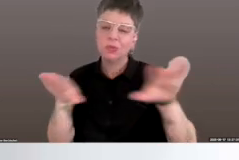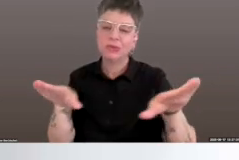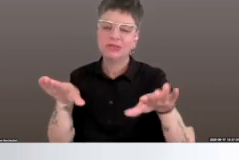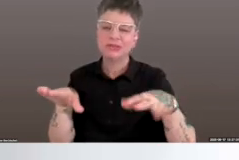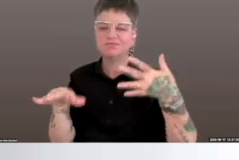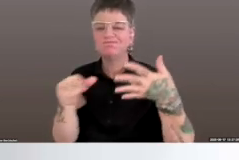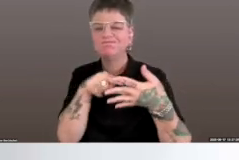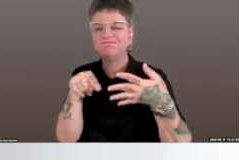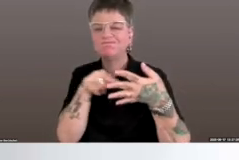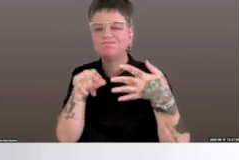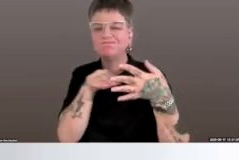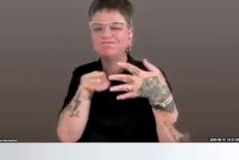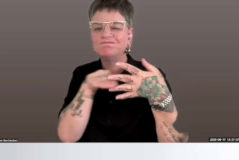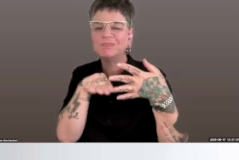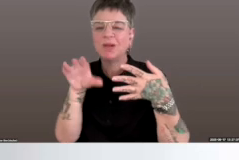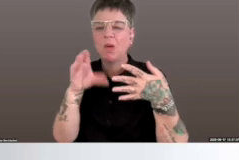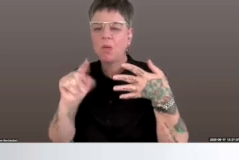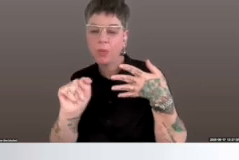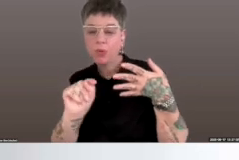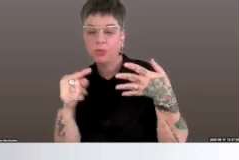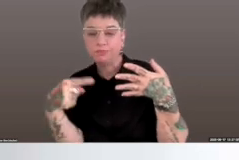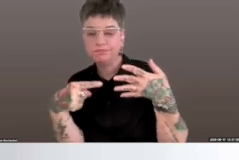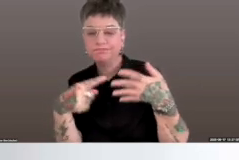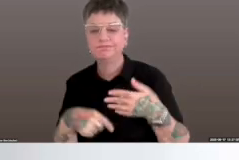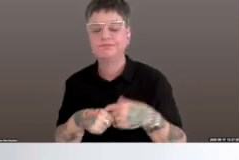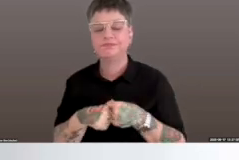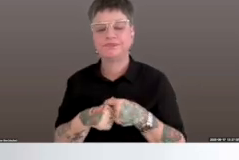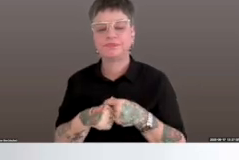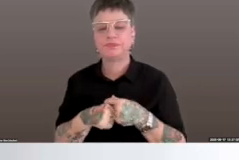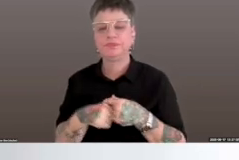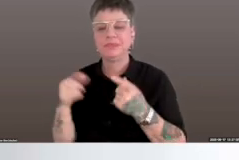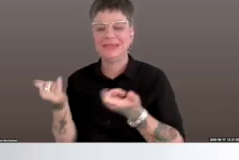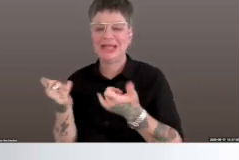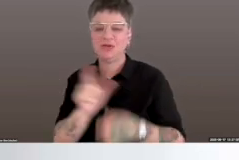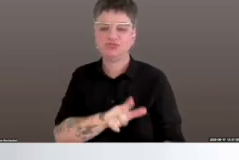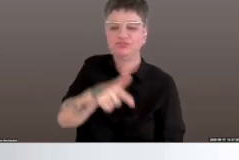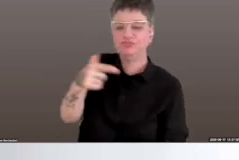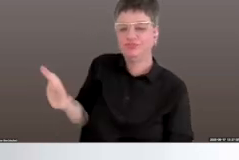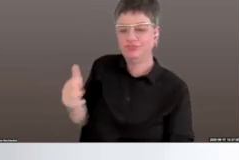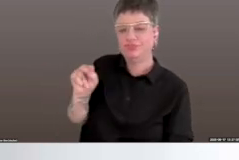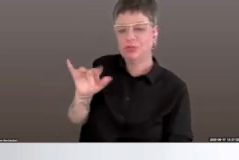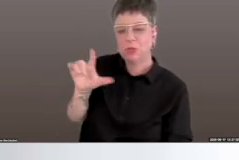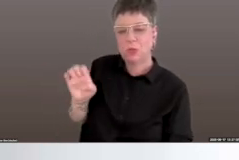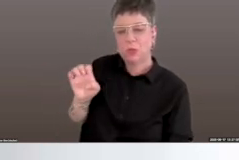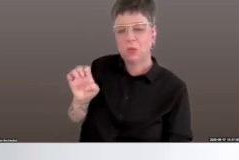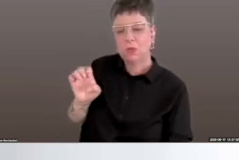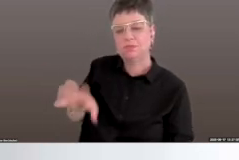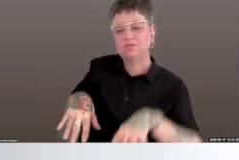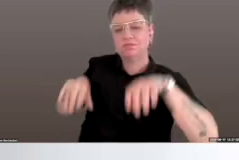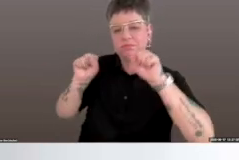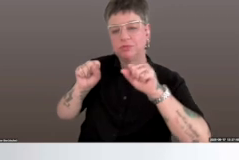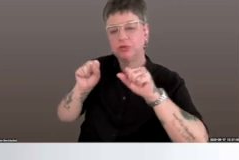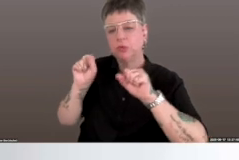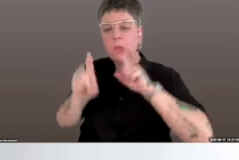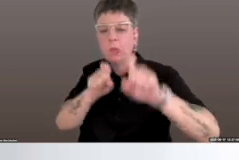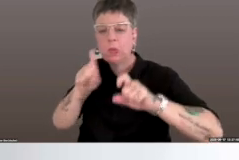mid-October. I'll now hand things off to Nicole, who will facilitate our comments and questions session on what